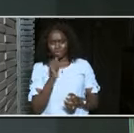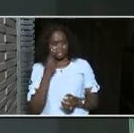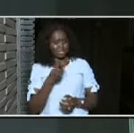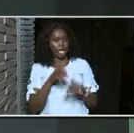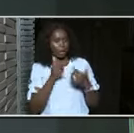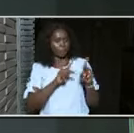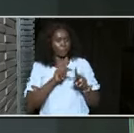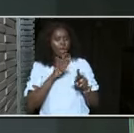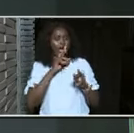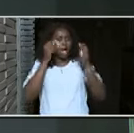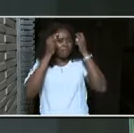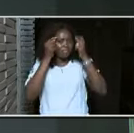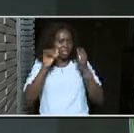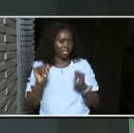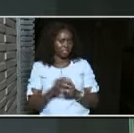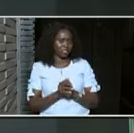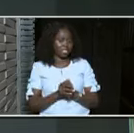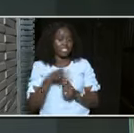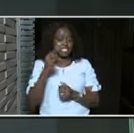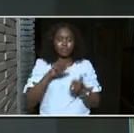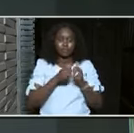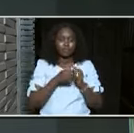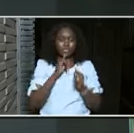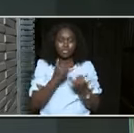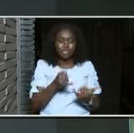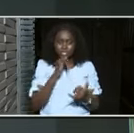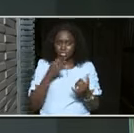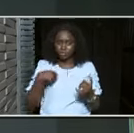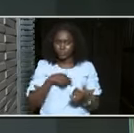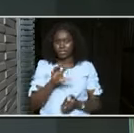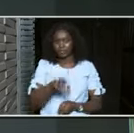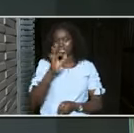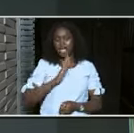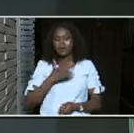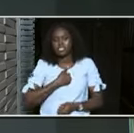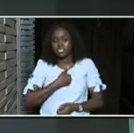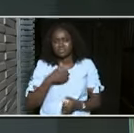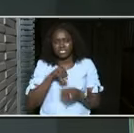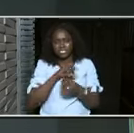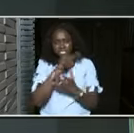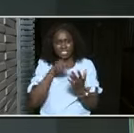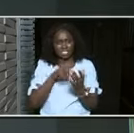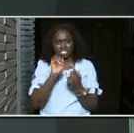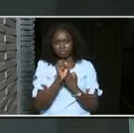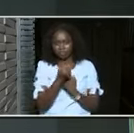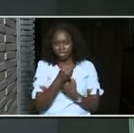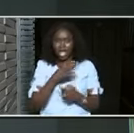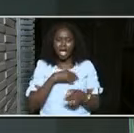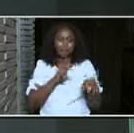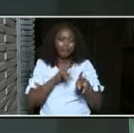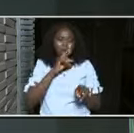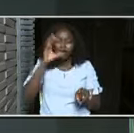thinking. So the issue now is we found ourselves in this situation and people are looking for an